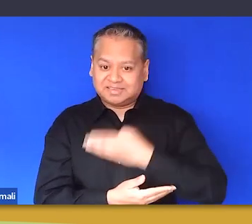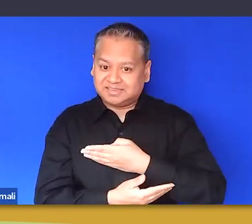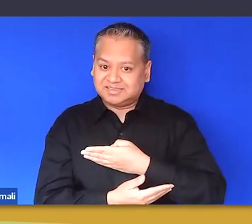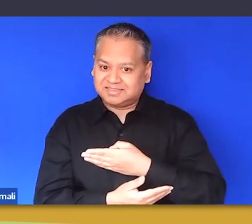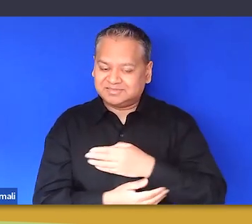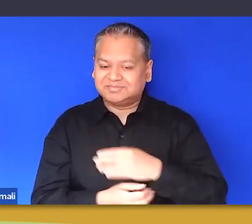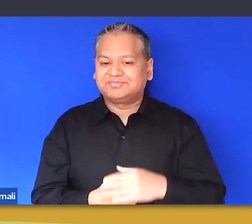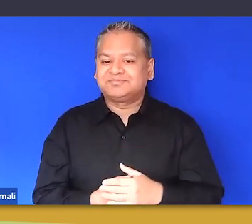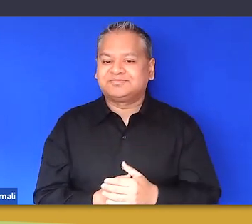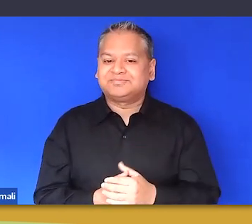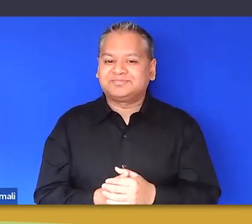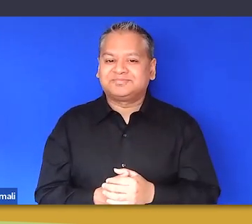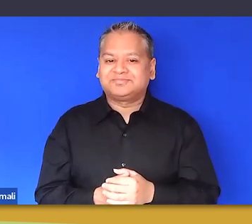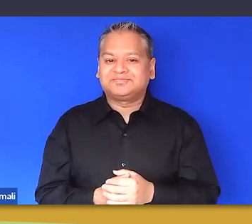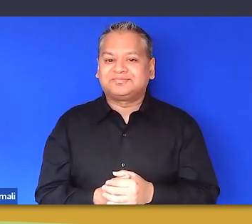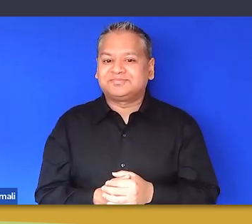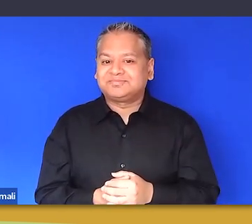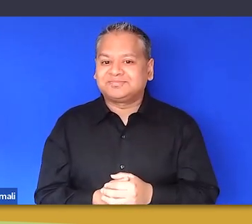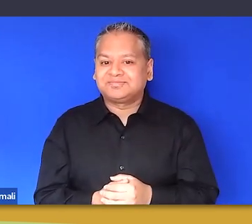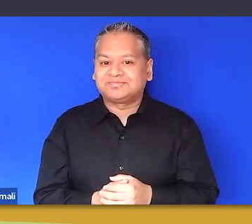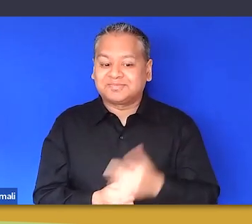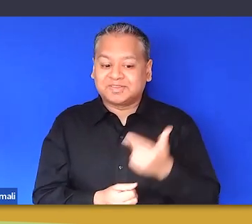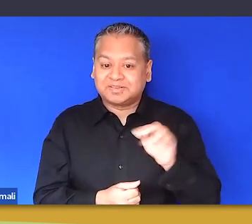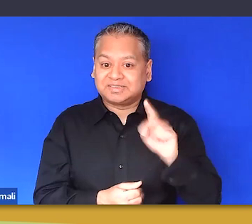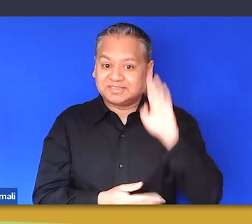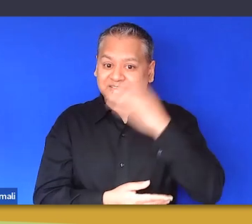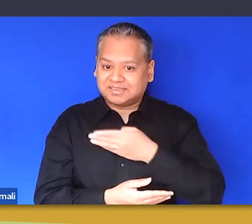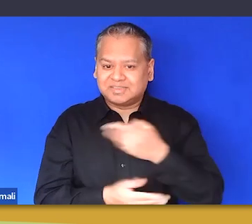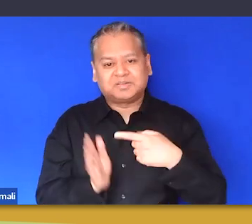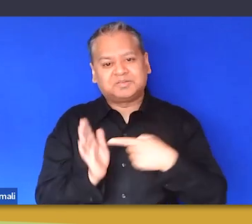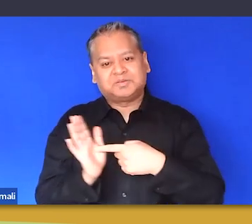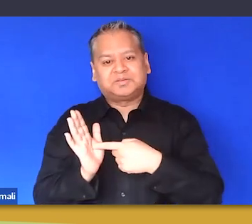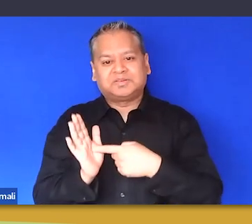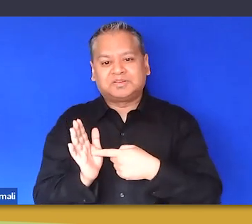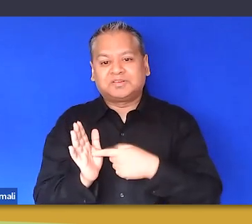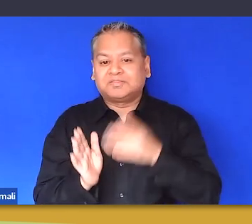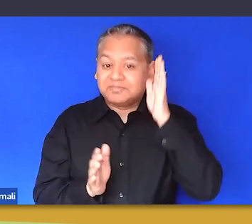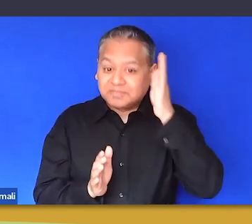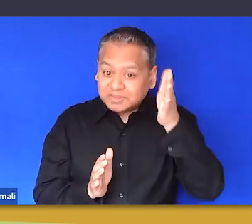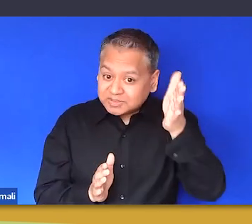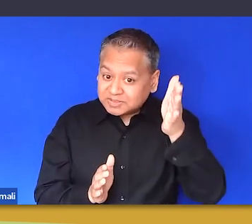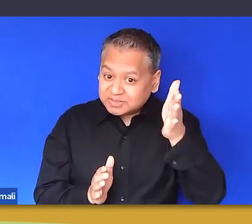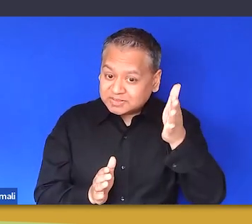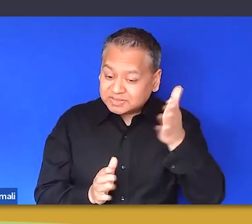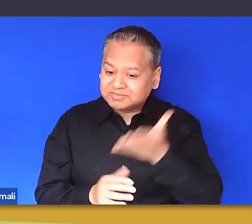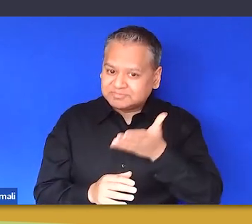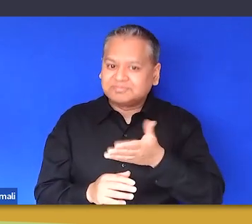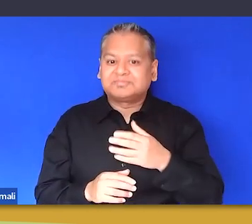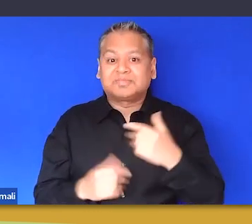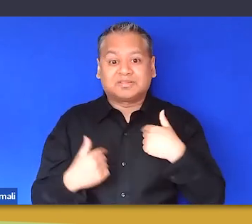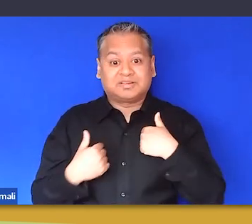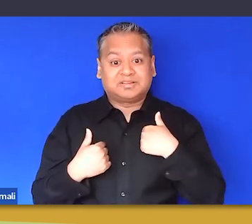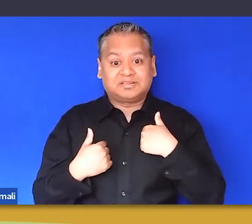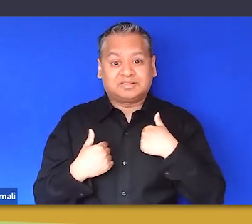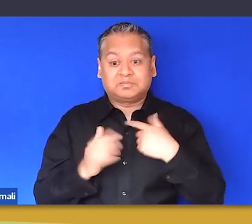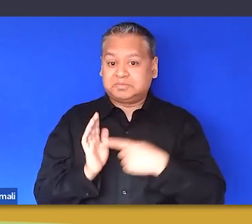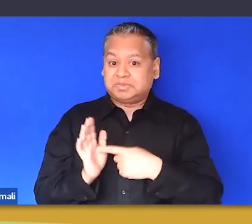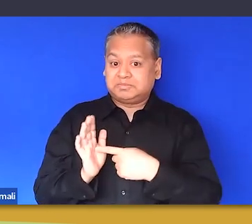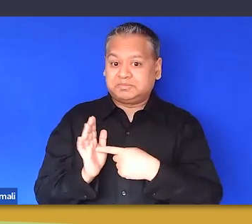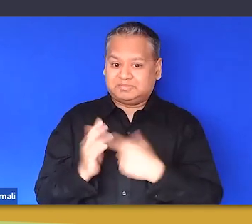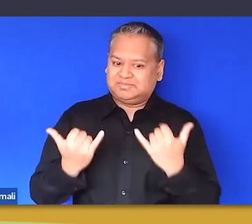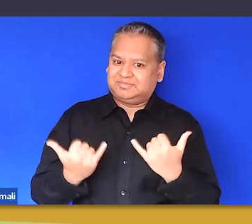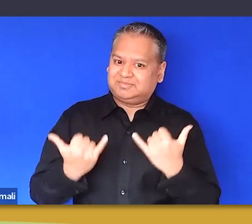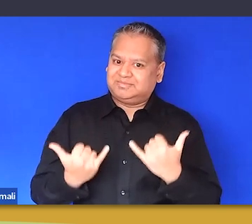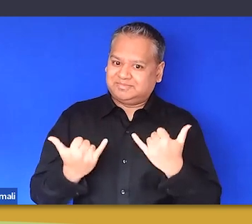our people, and he'll always will be here. I'm the present to remind people we've never went